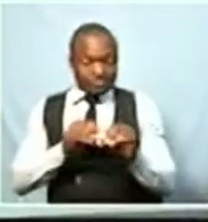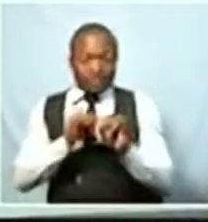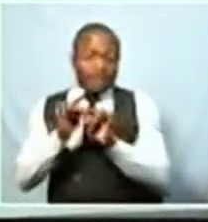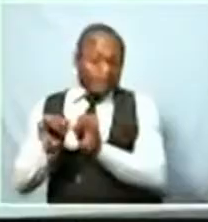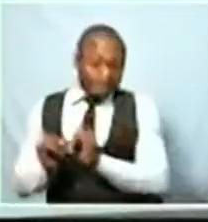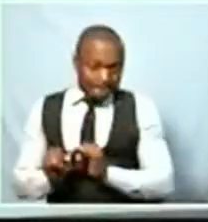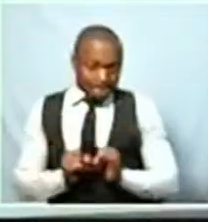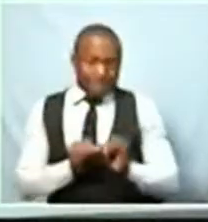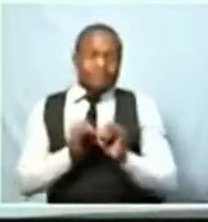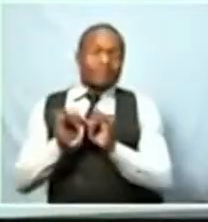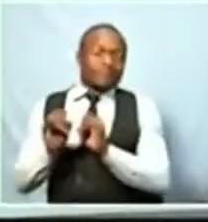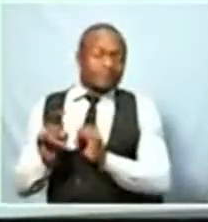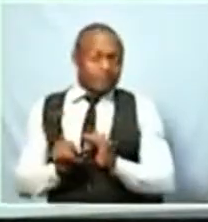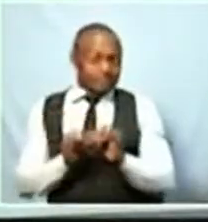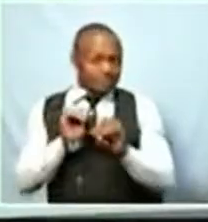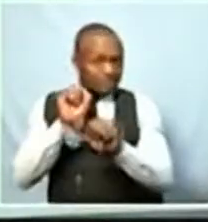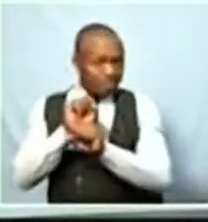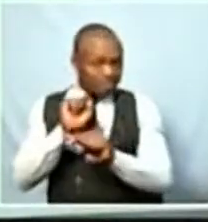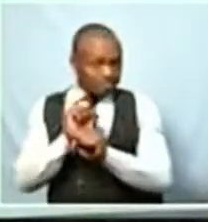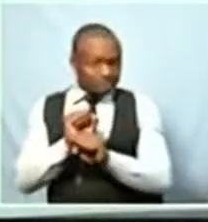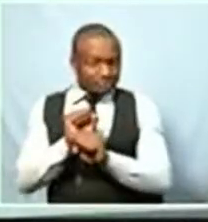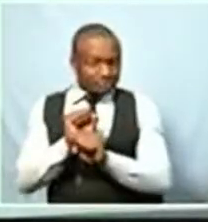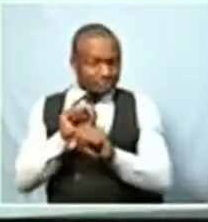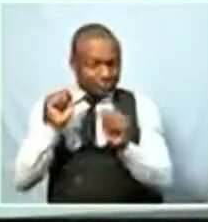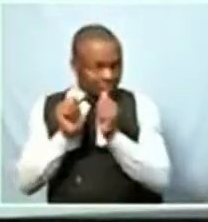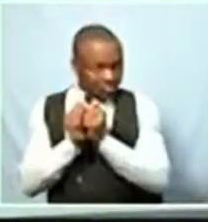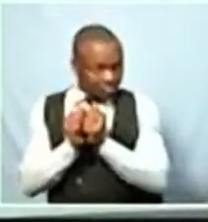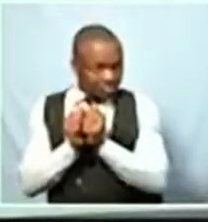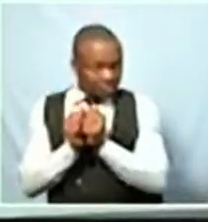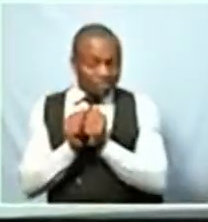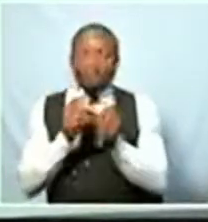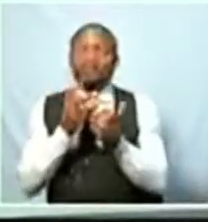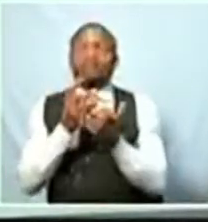our mandate. So within the resources that